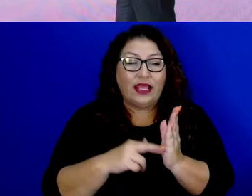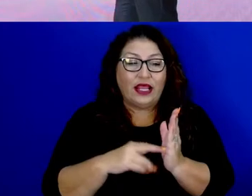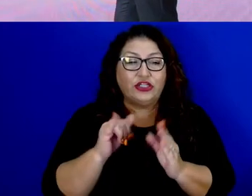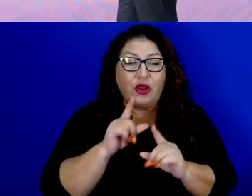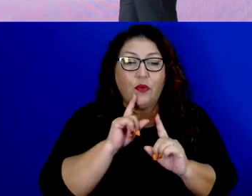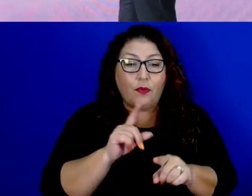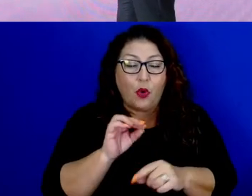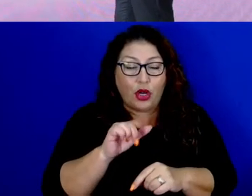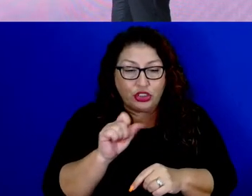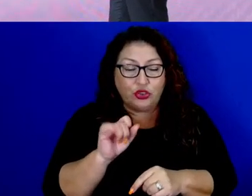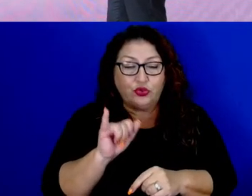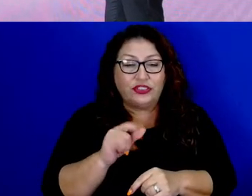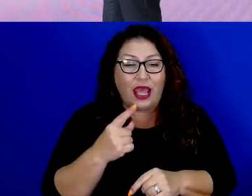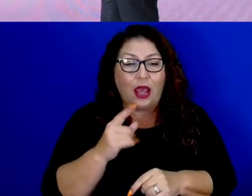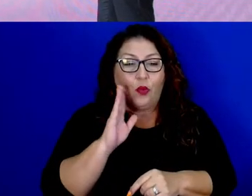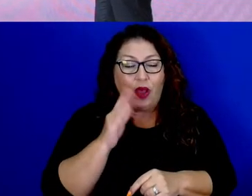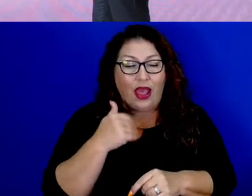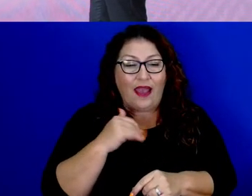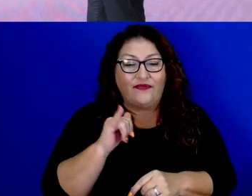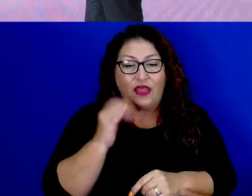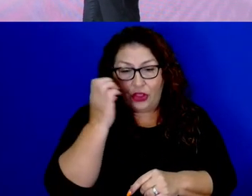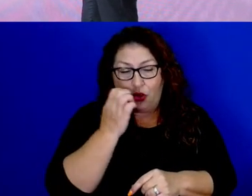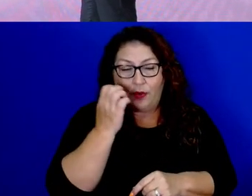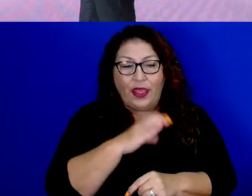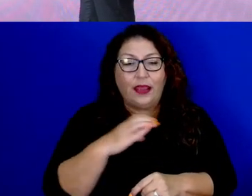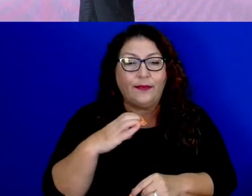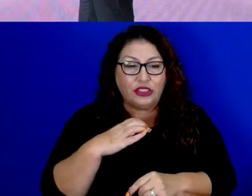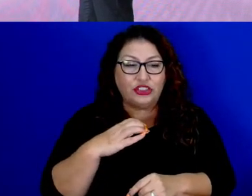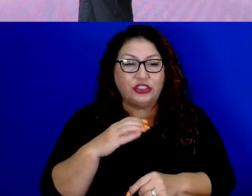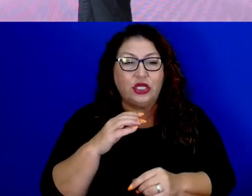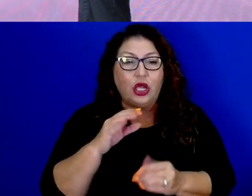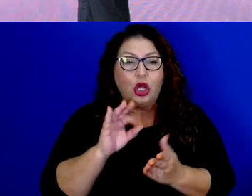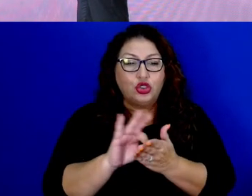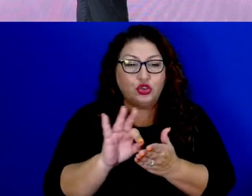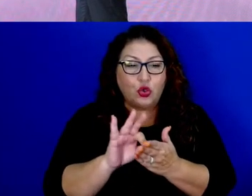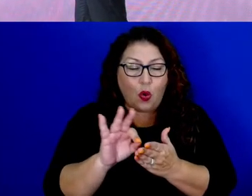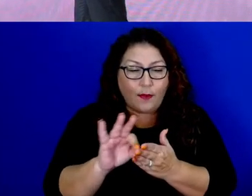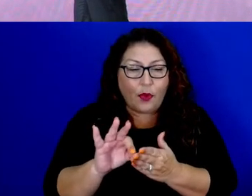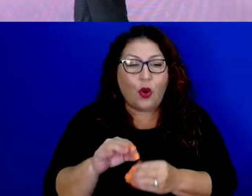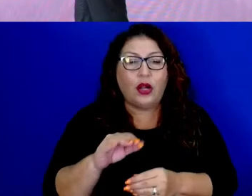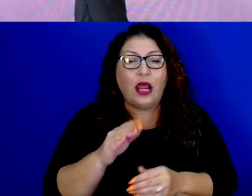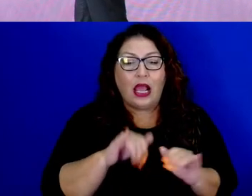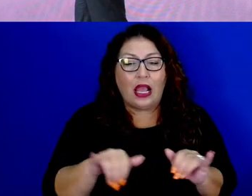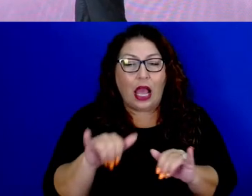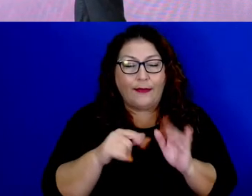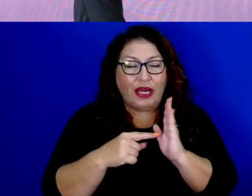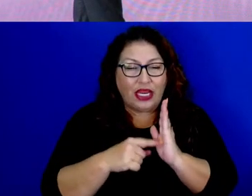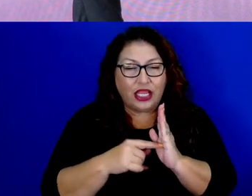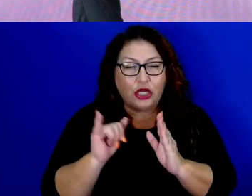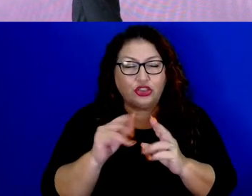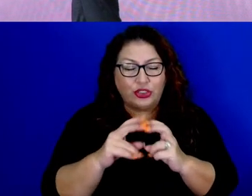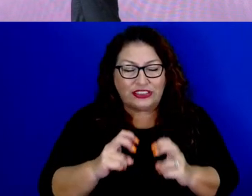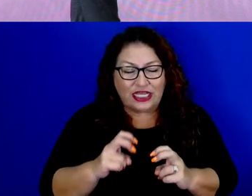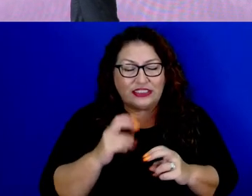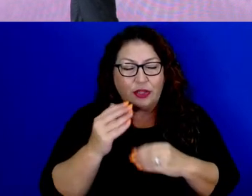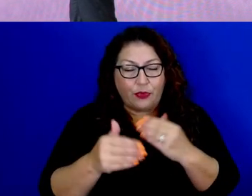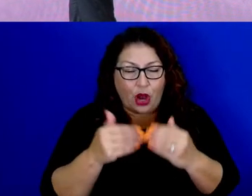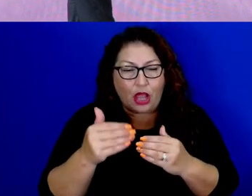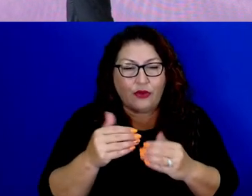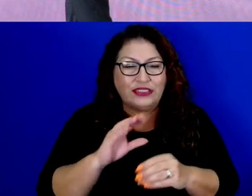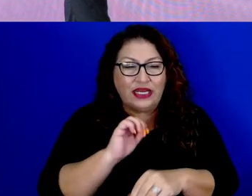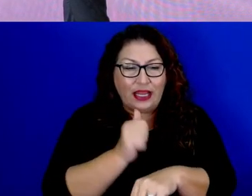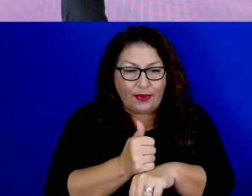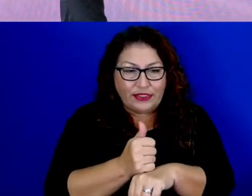the European Commission through scoreboard, through common indicators, to assess the progress in implementation of those reforms